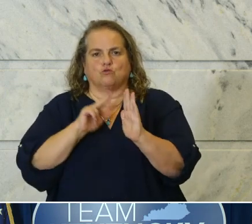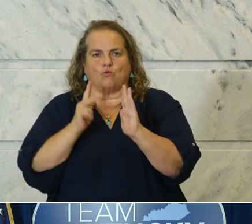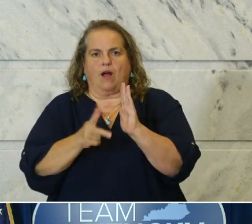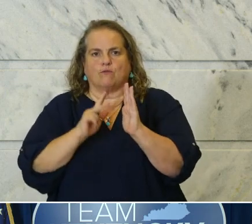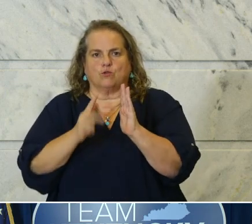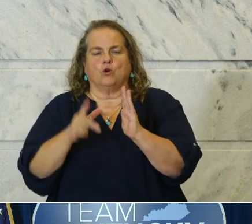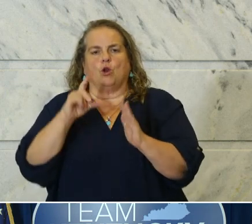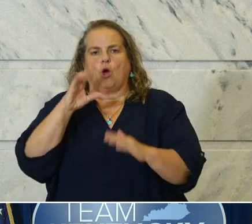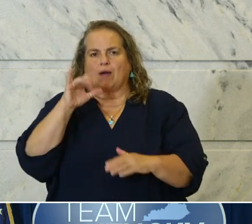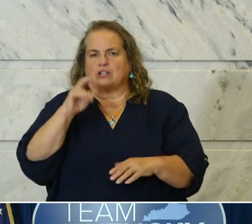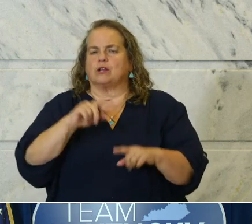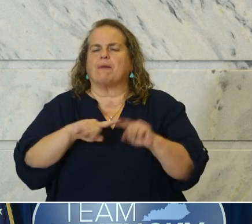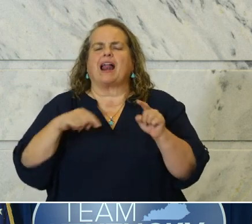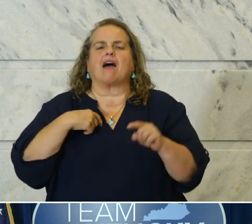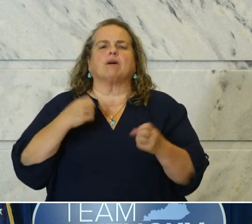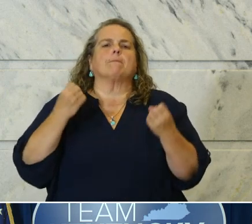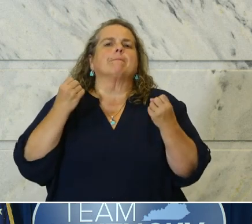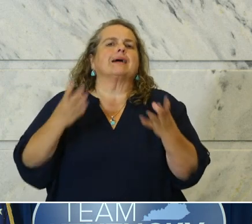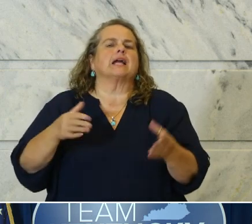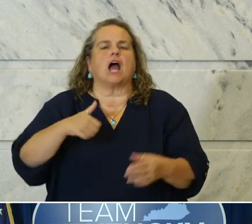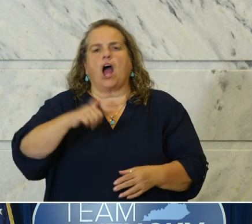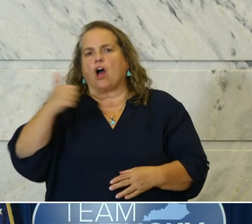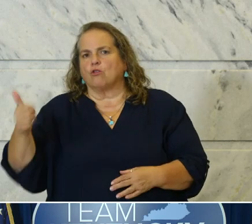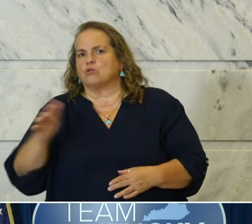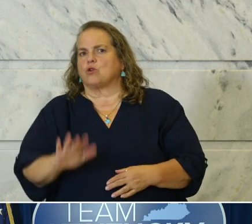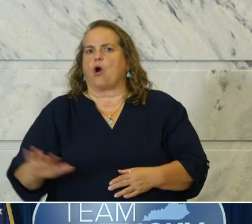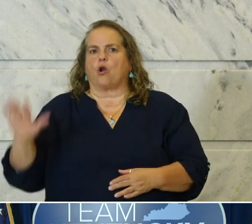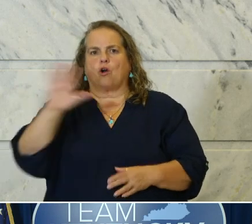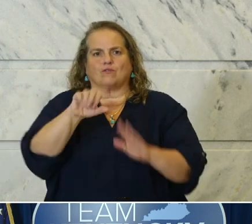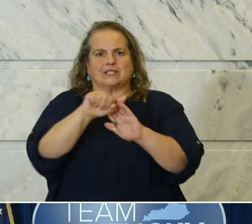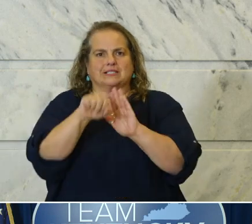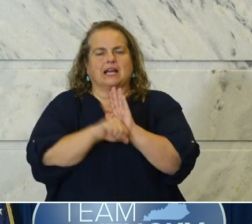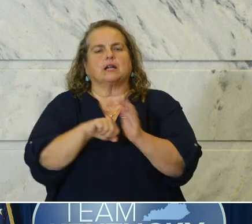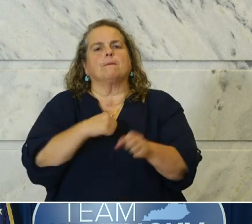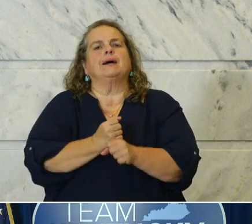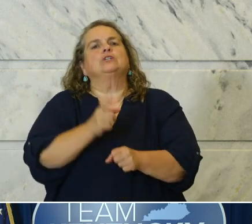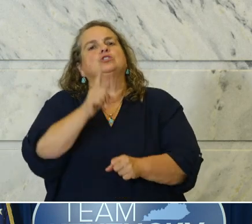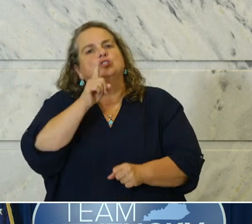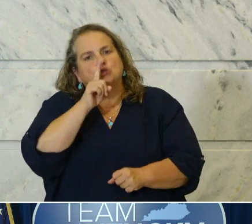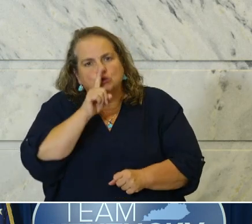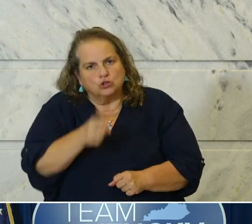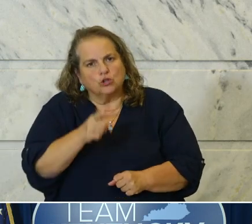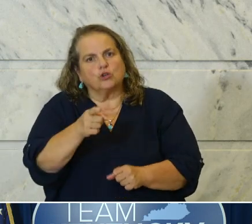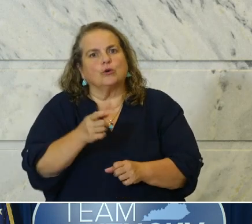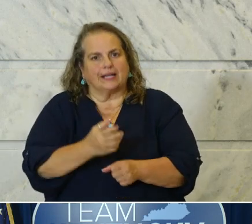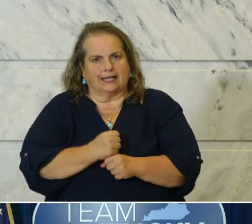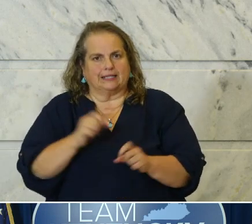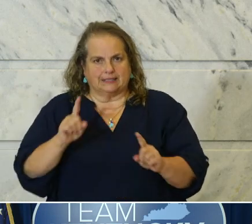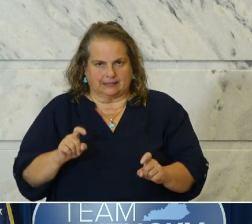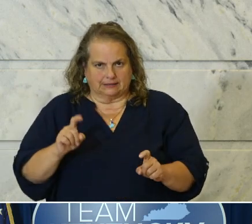ton of other ones out in the state. Make sure you are getting tested.